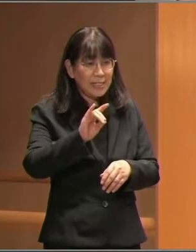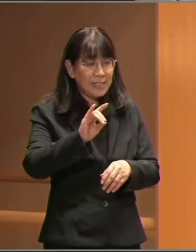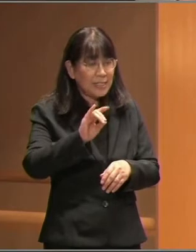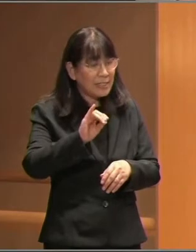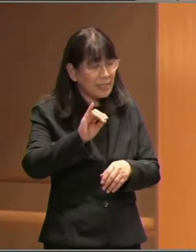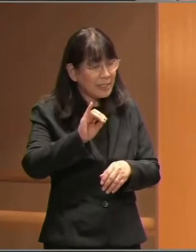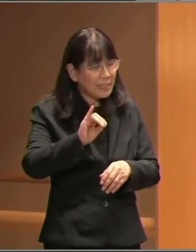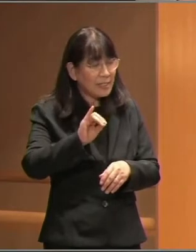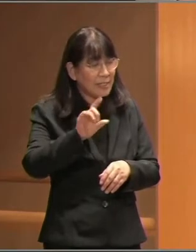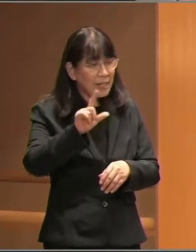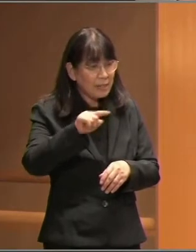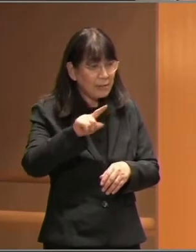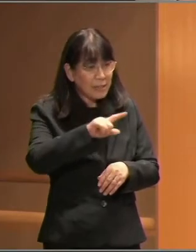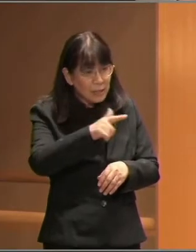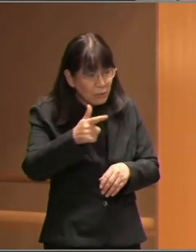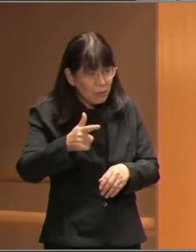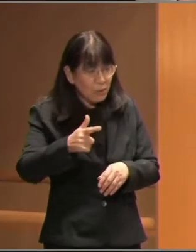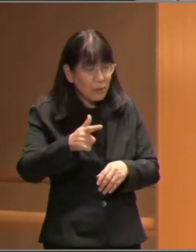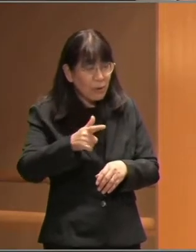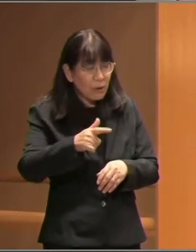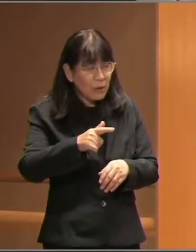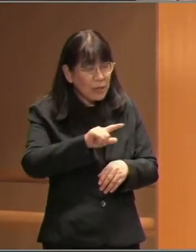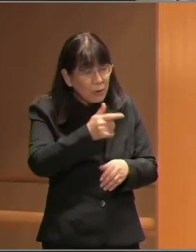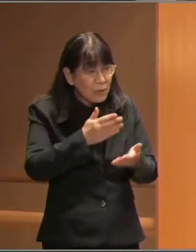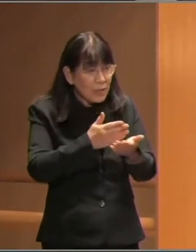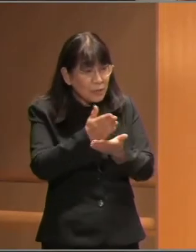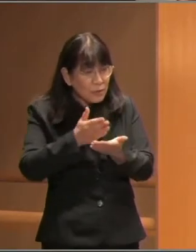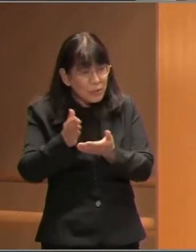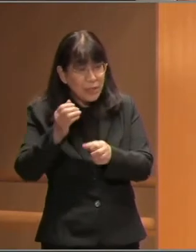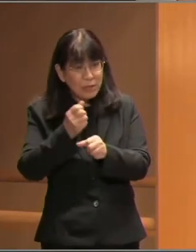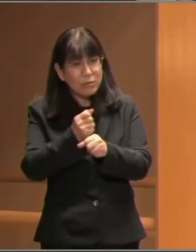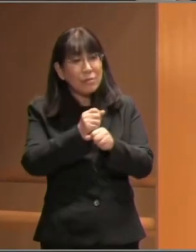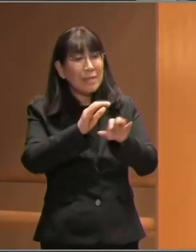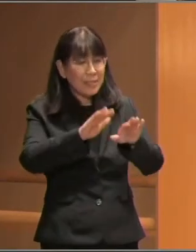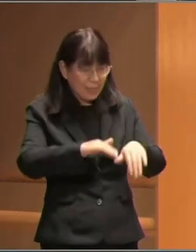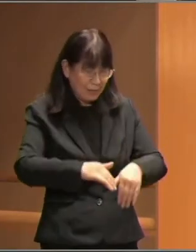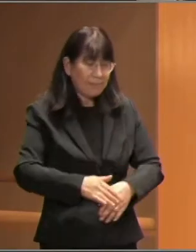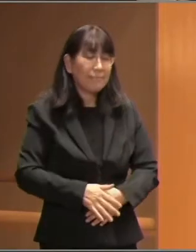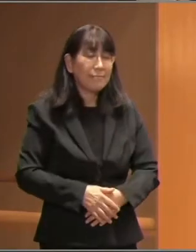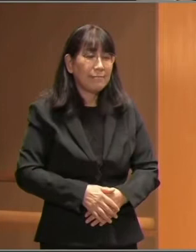and polyethylene, a variety of polymers were used.